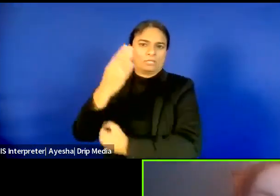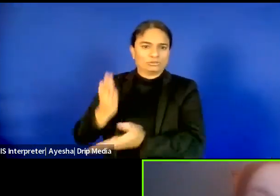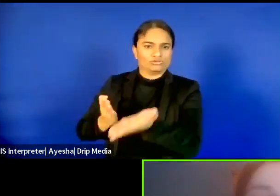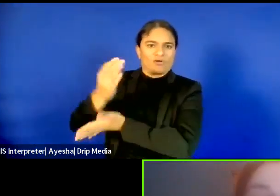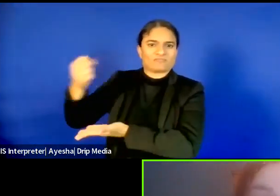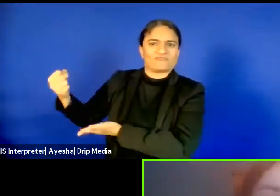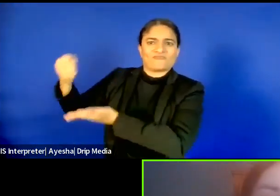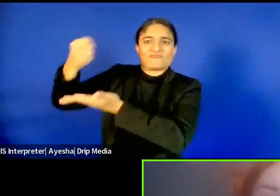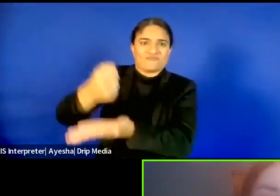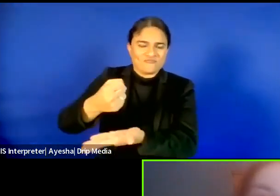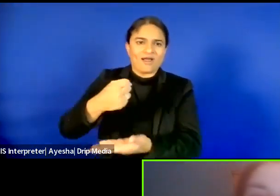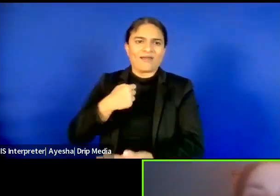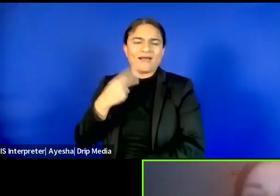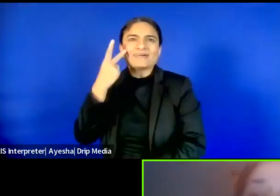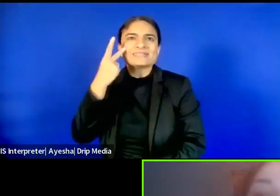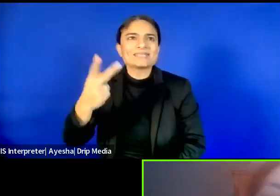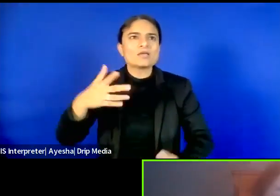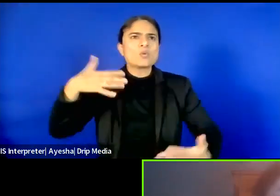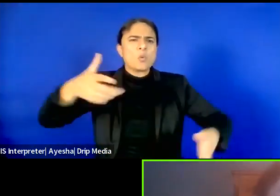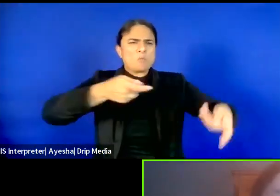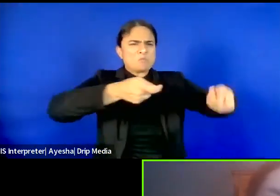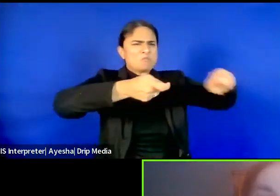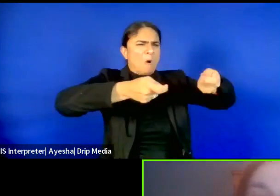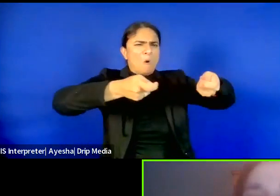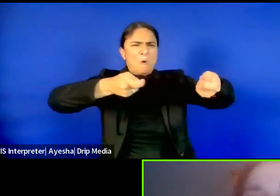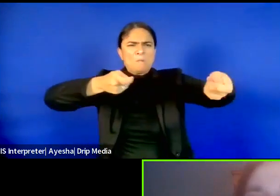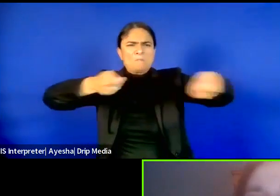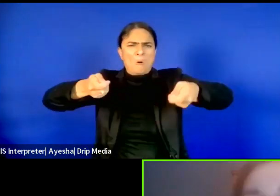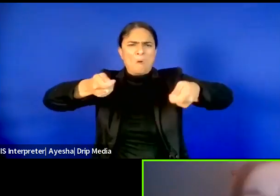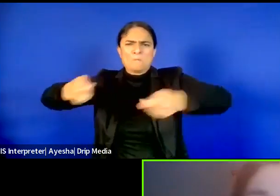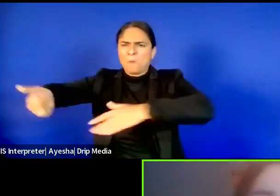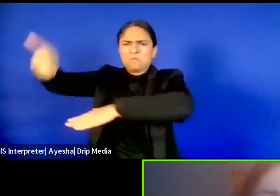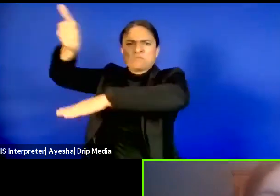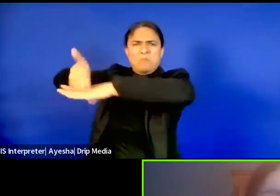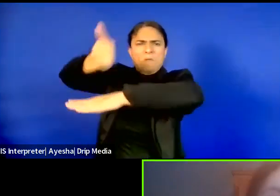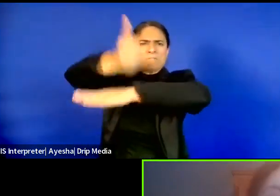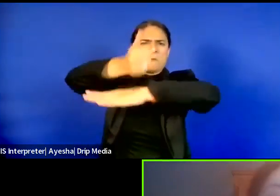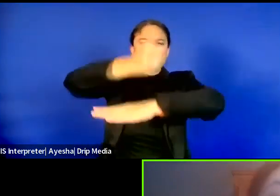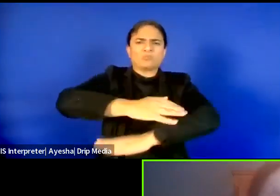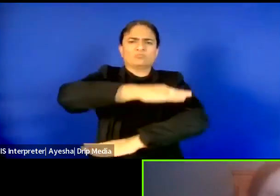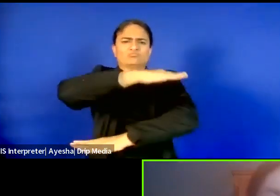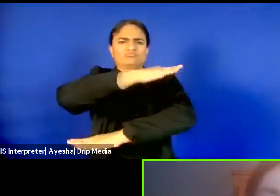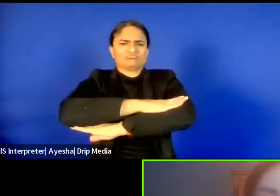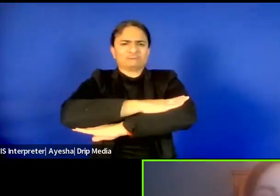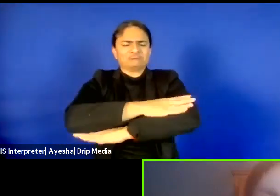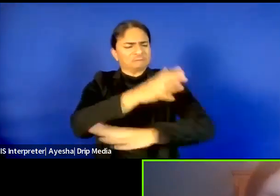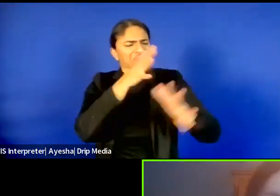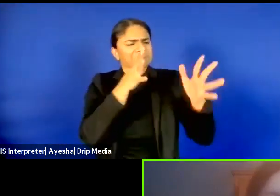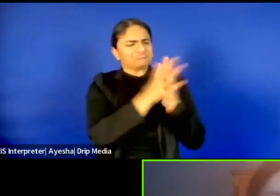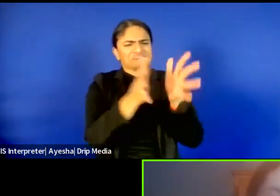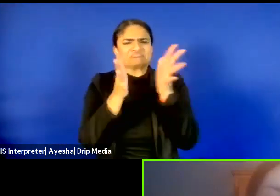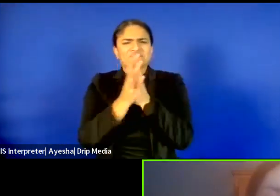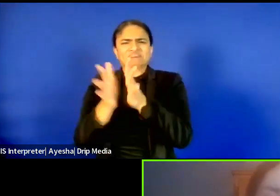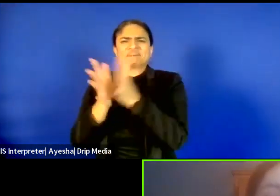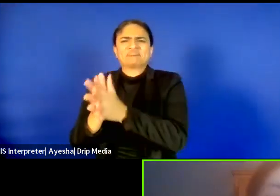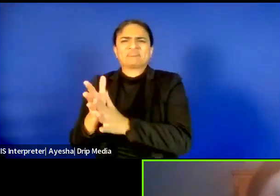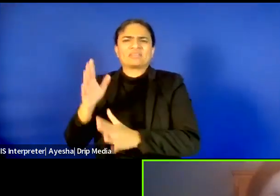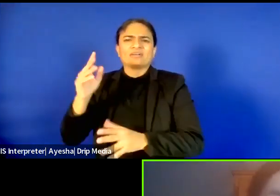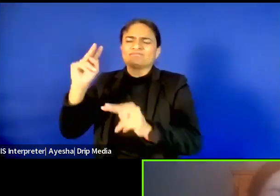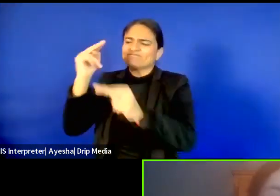It was just it was really wonderful. And also I want to elevate the point about the budget, because